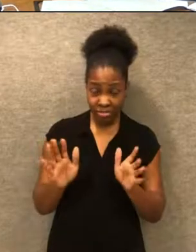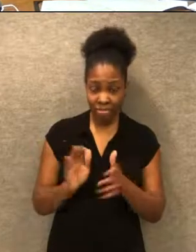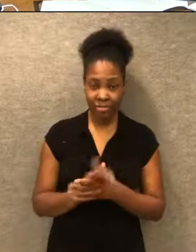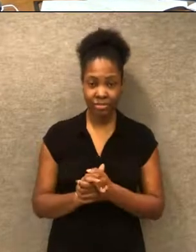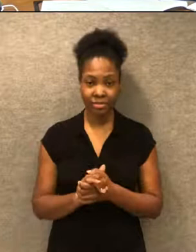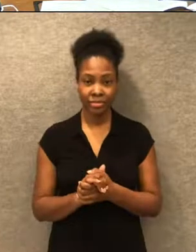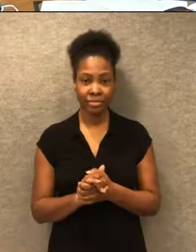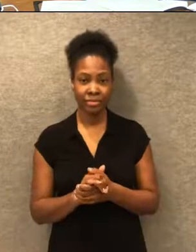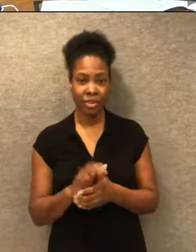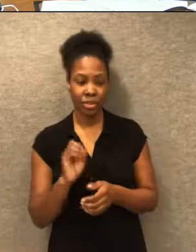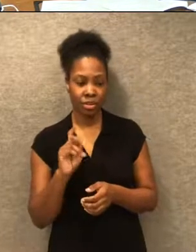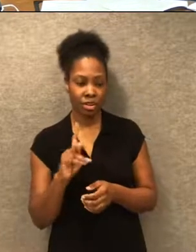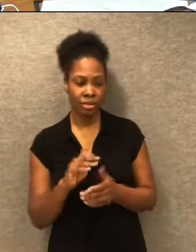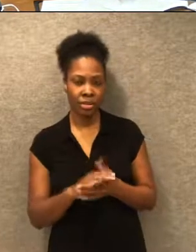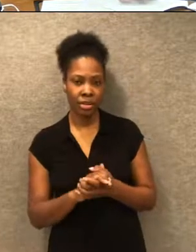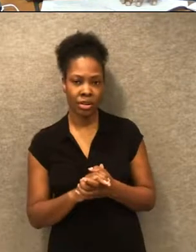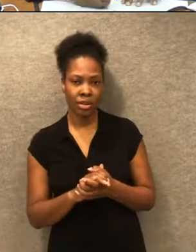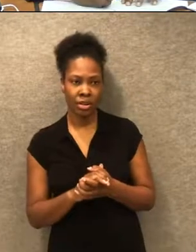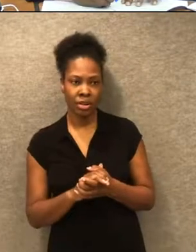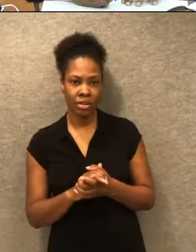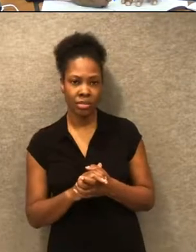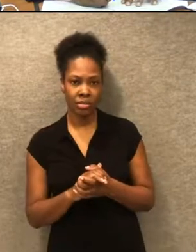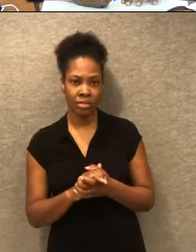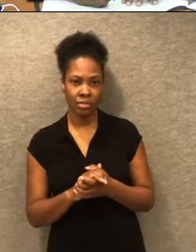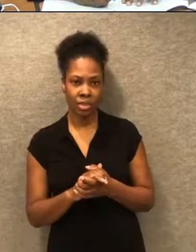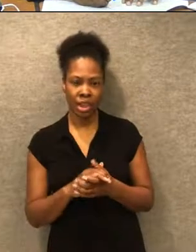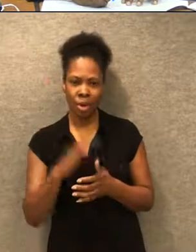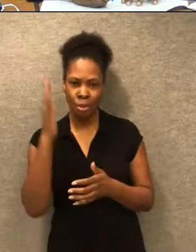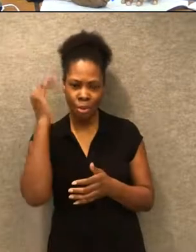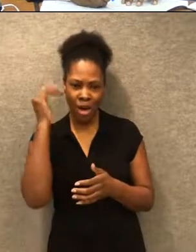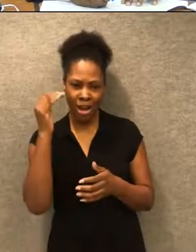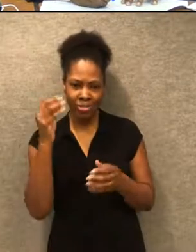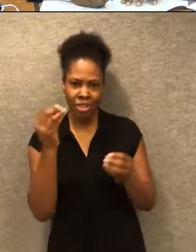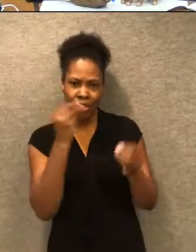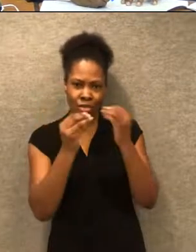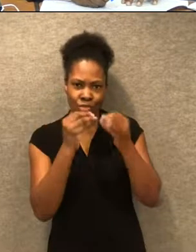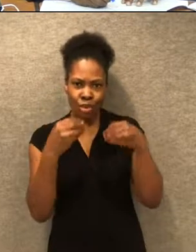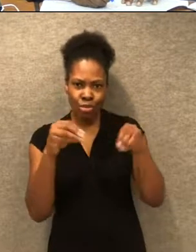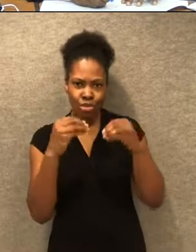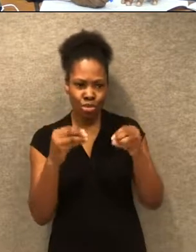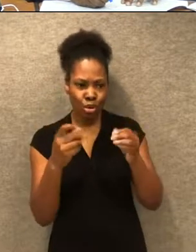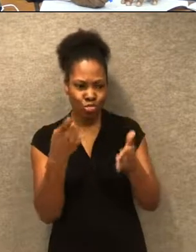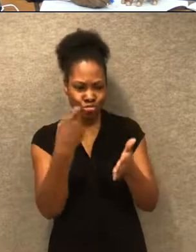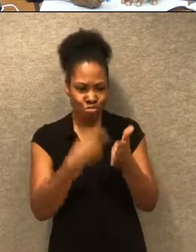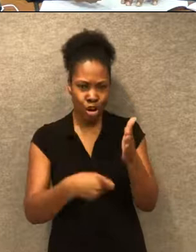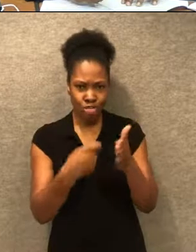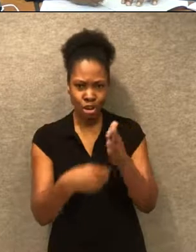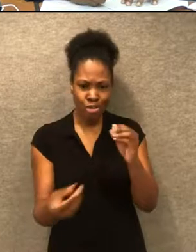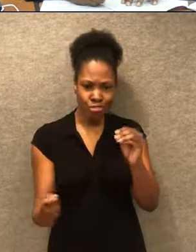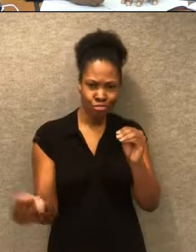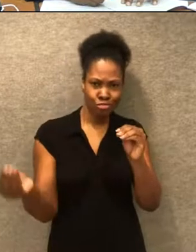Why Tropical Supermarket triple the price and things that little